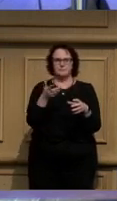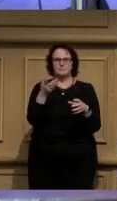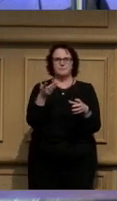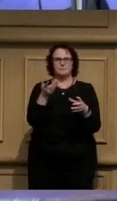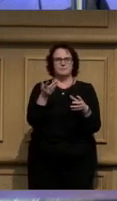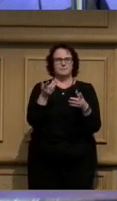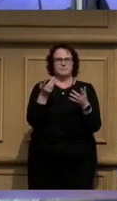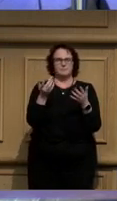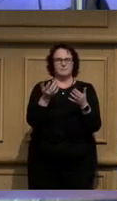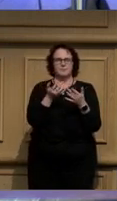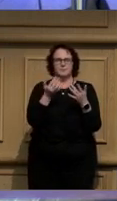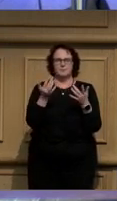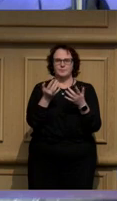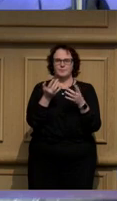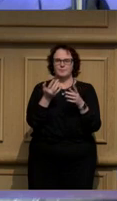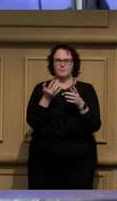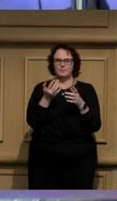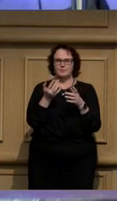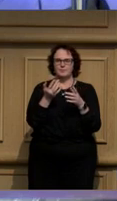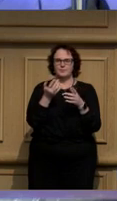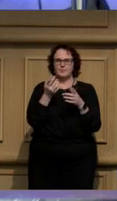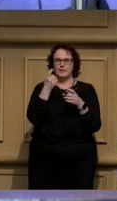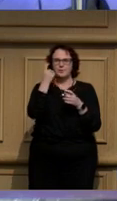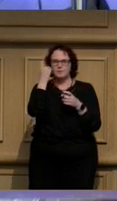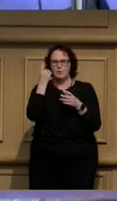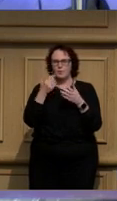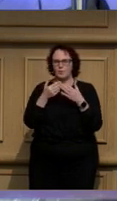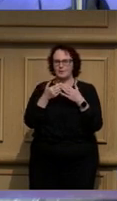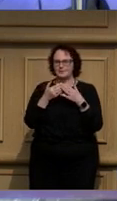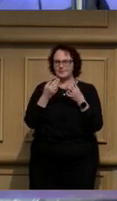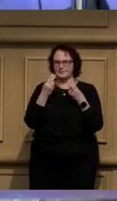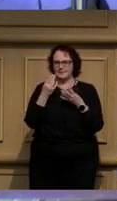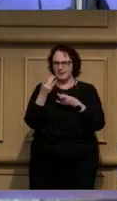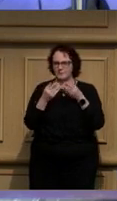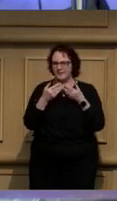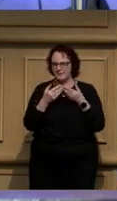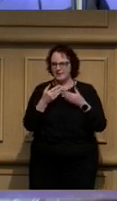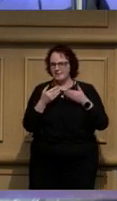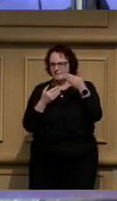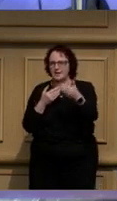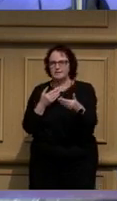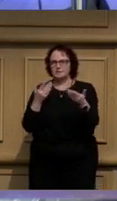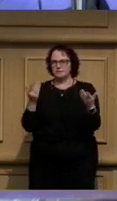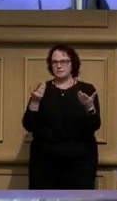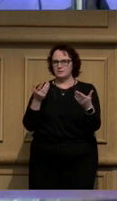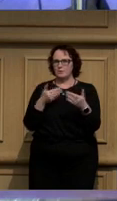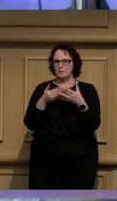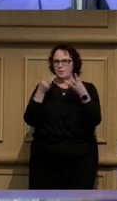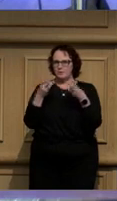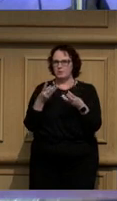of the what might happen next, what needs to happen next, what do we want to happen next, into that